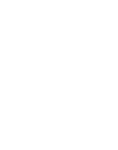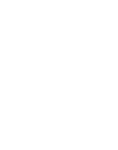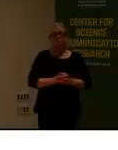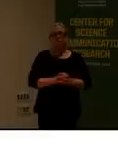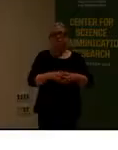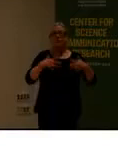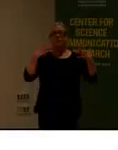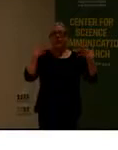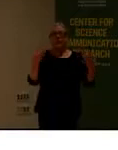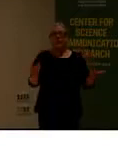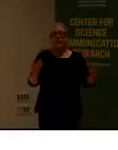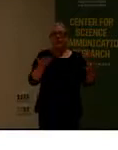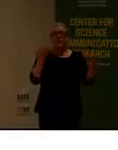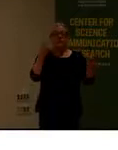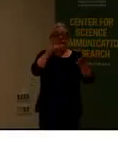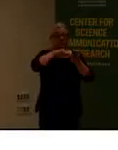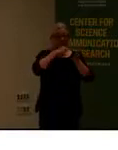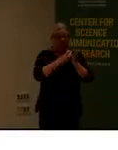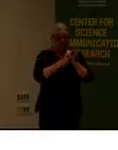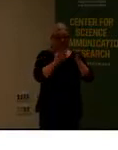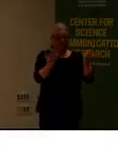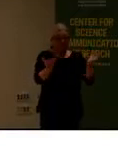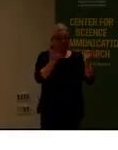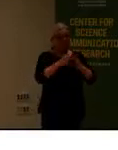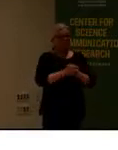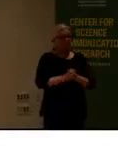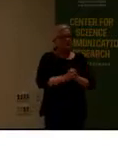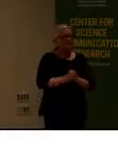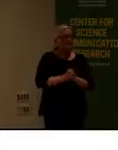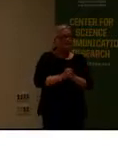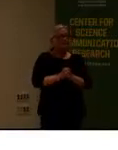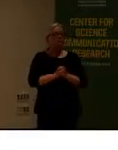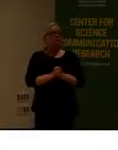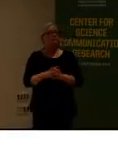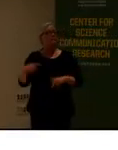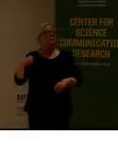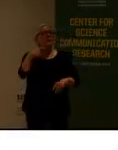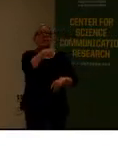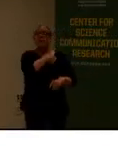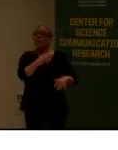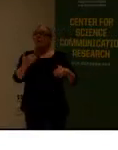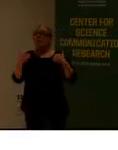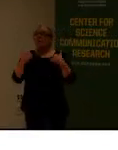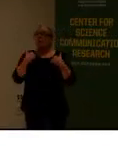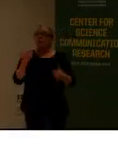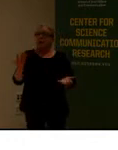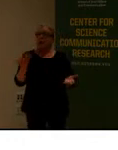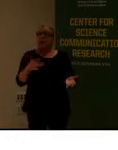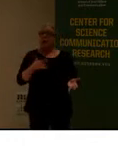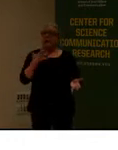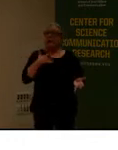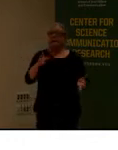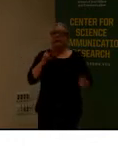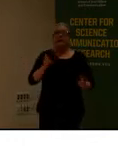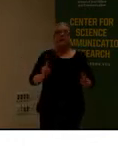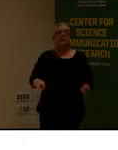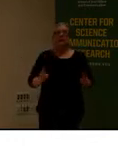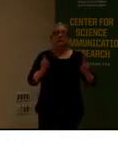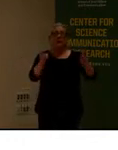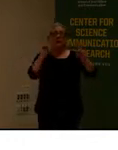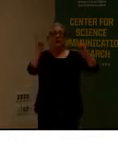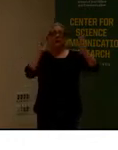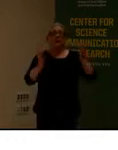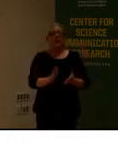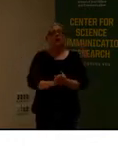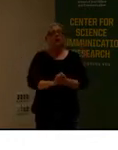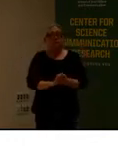So, what does that mean? As I said, we have a sense of urgency. So this